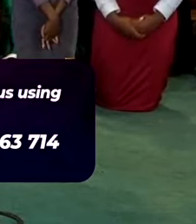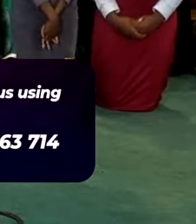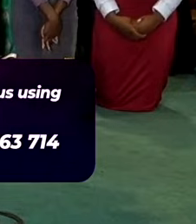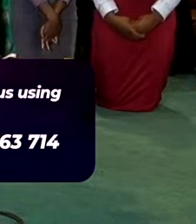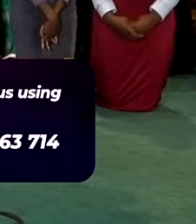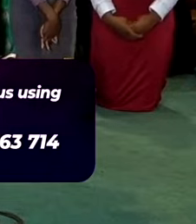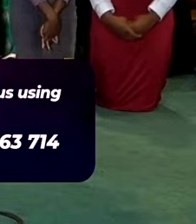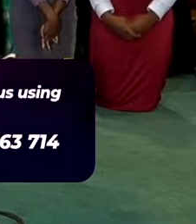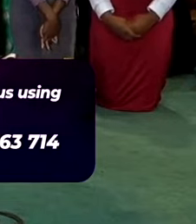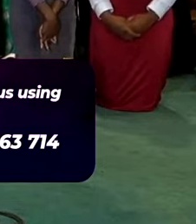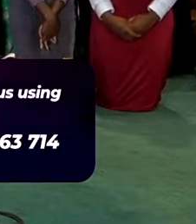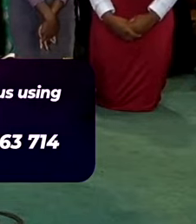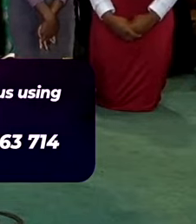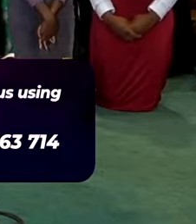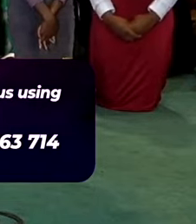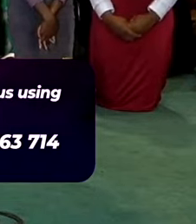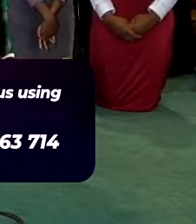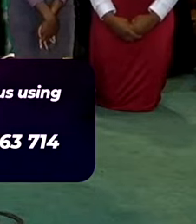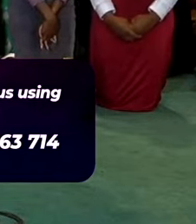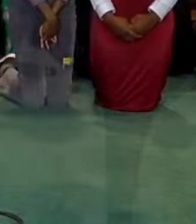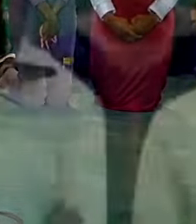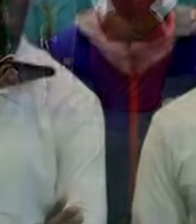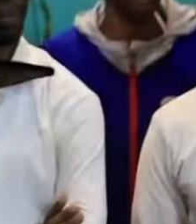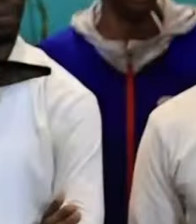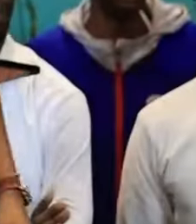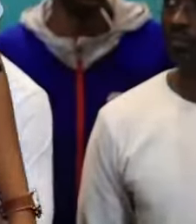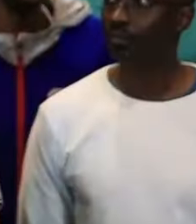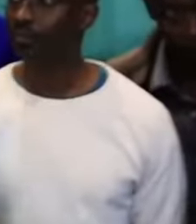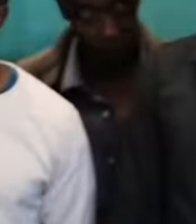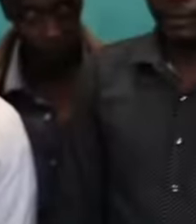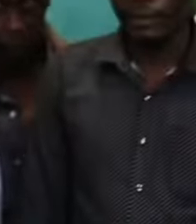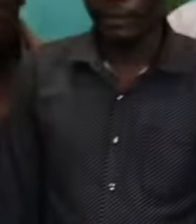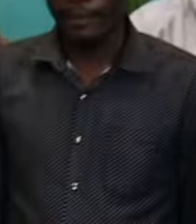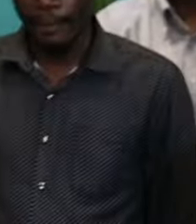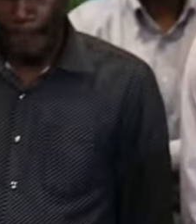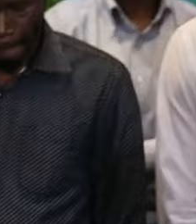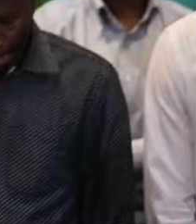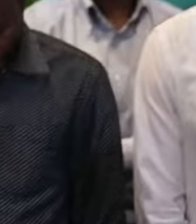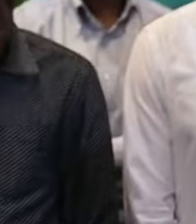well with my soul. Just a minute before we sing the refrain again. Hear me.